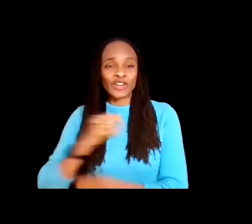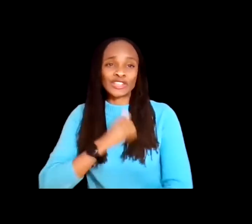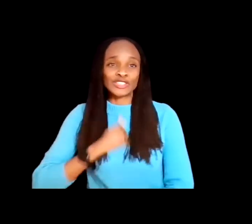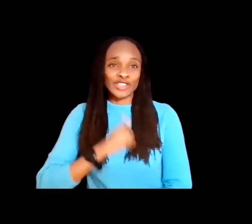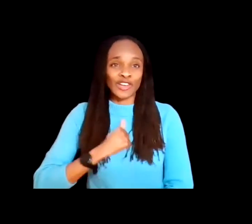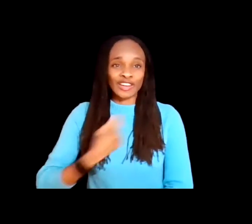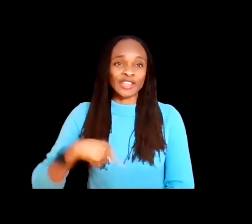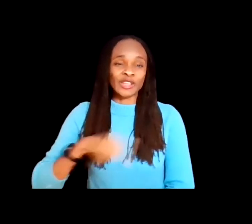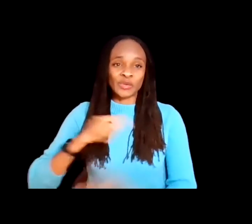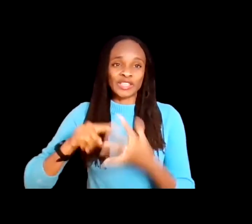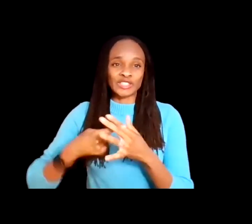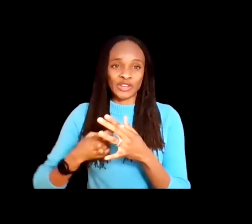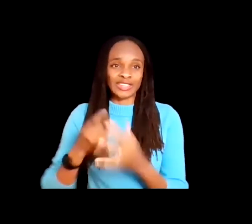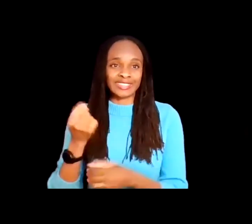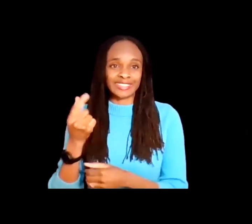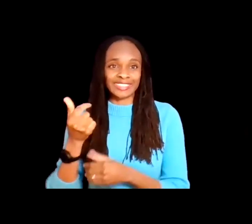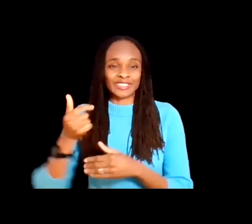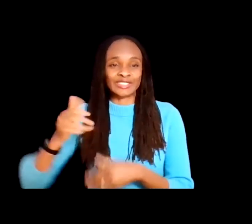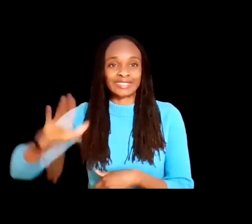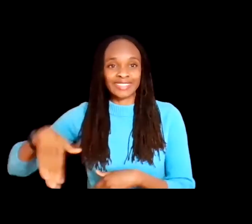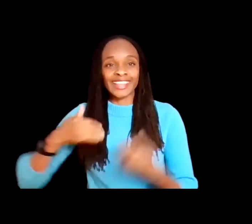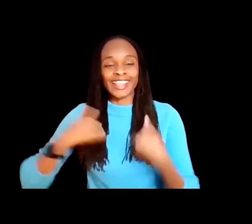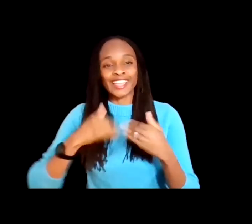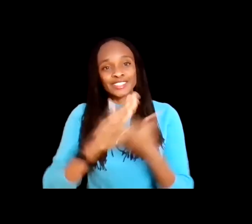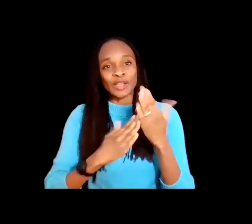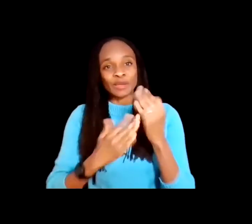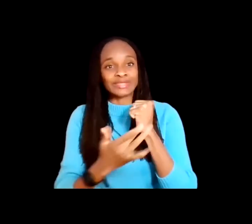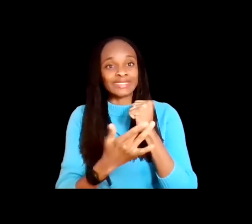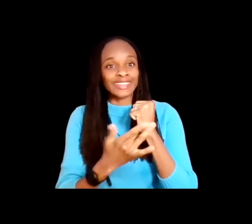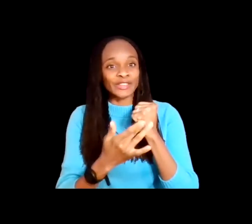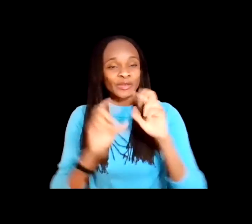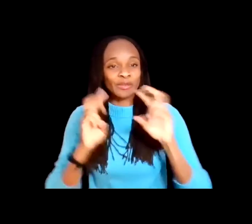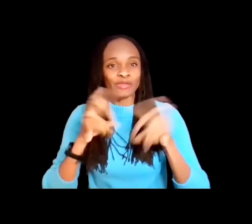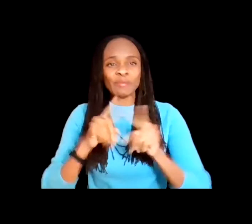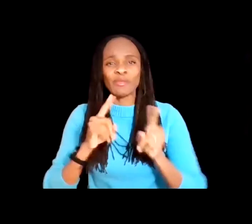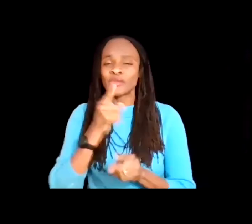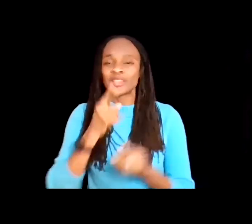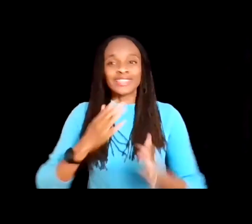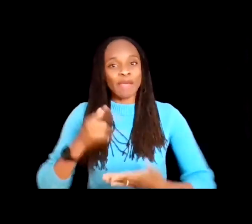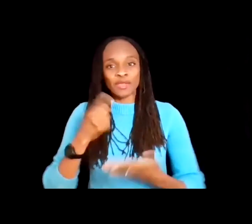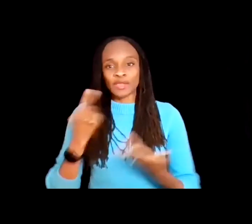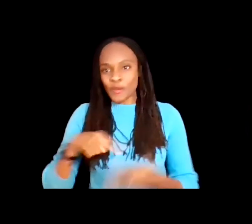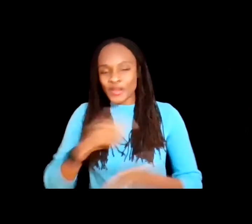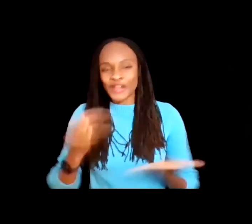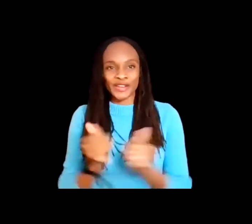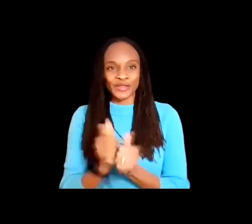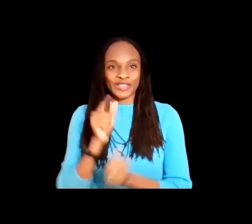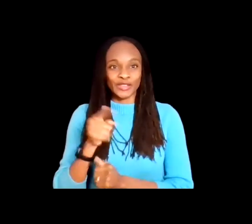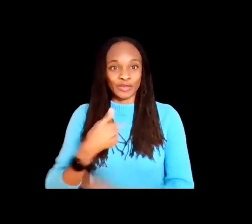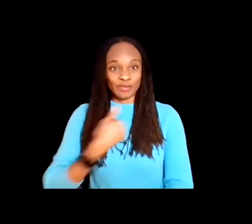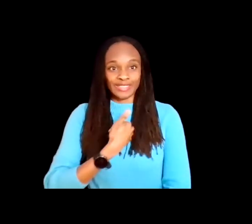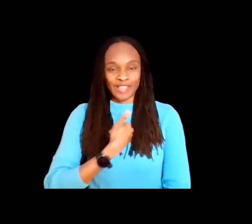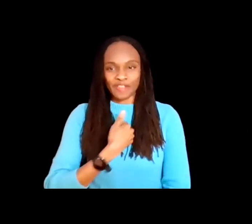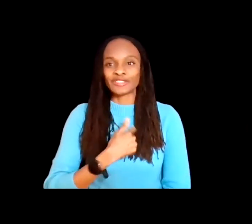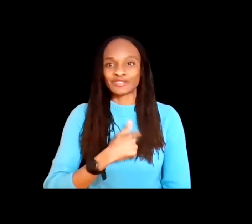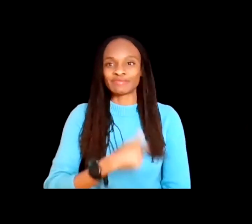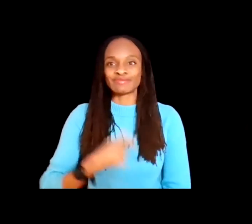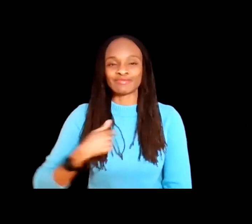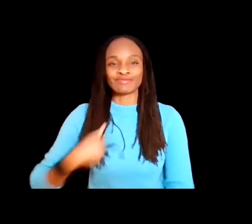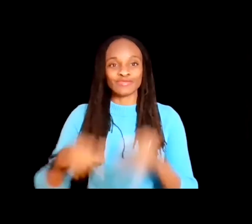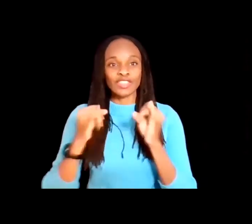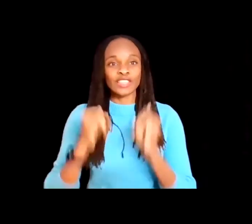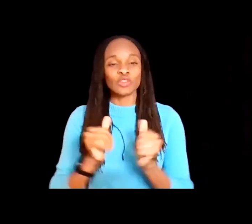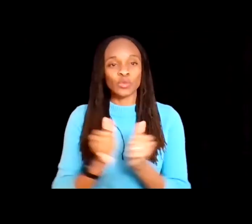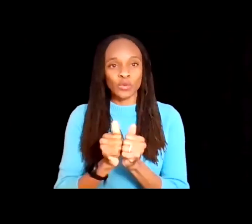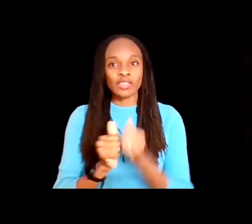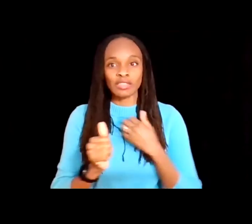moments late. We did have some technical issues, but we are so glad to be here with you. I myself am an individual with an